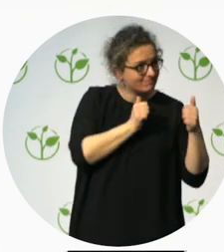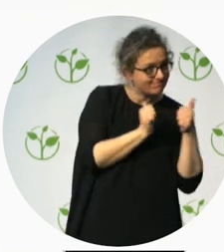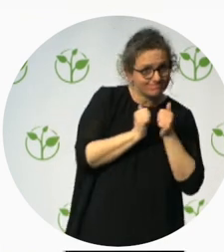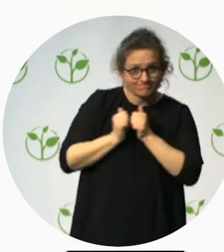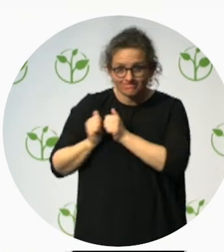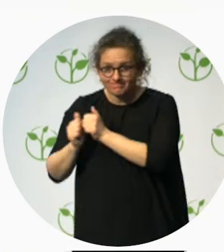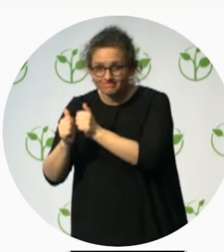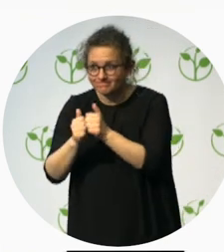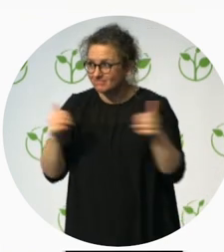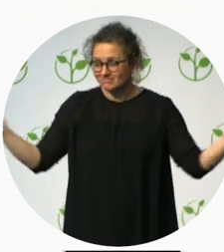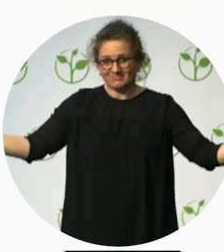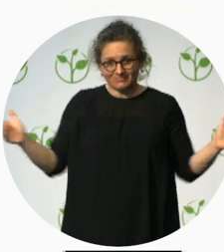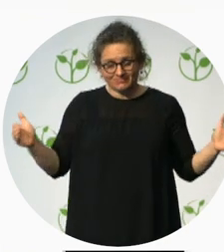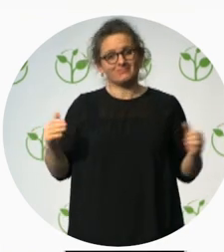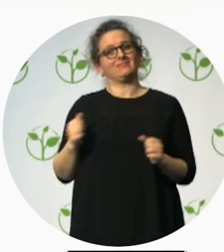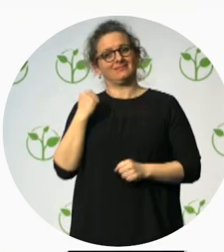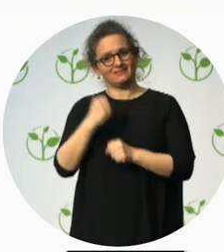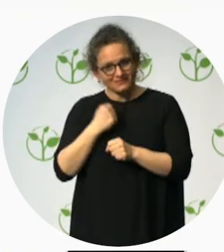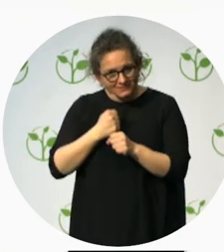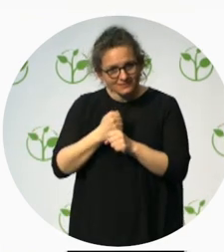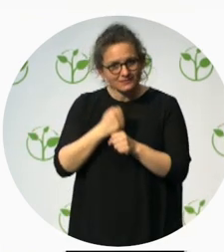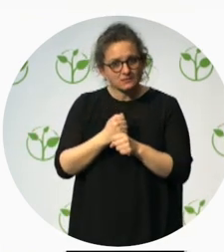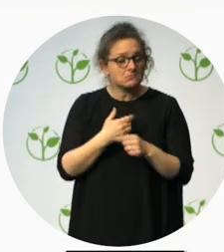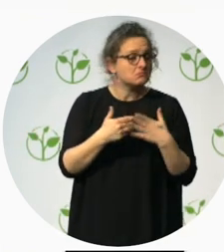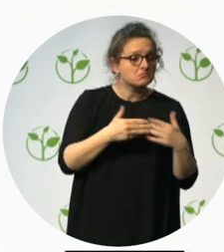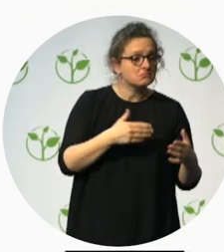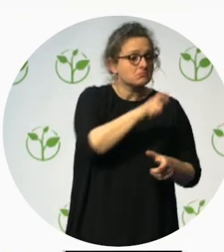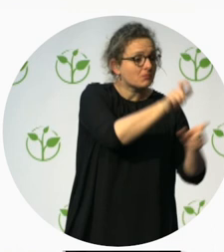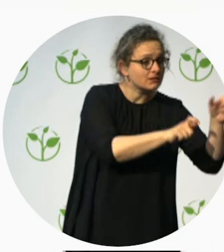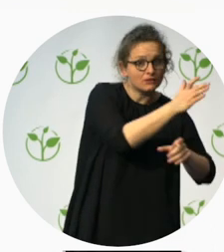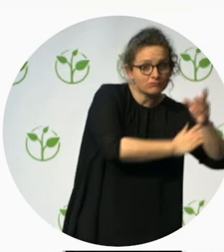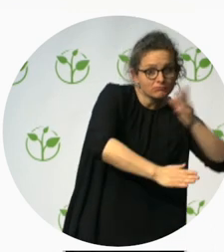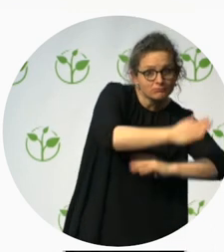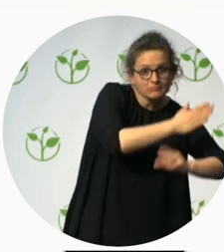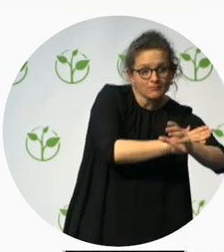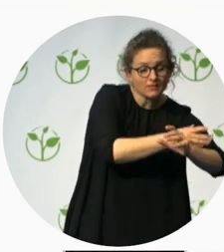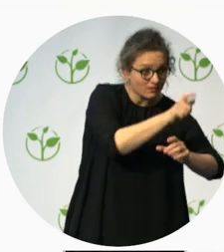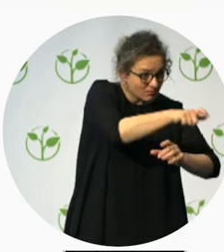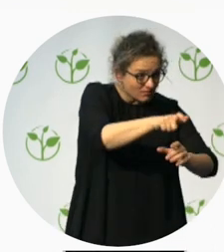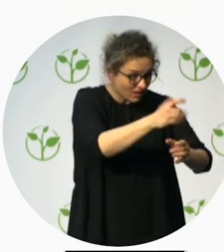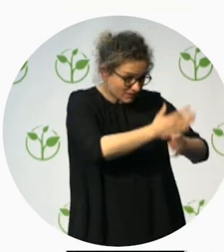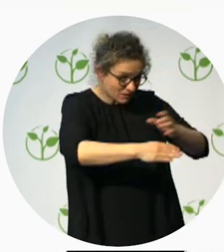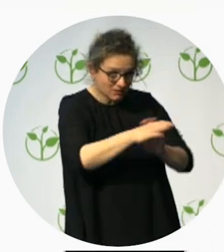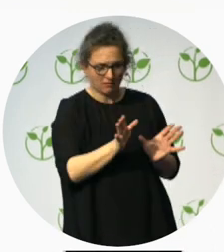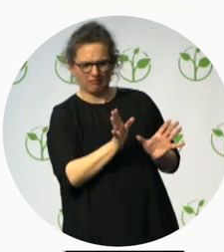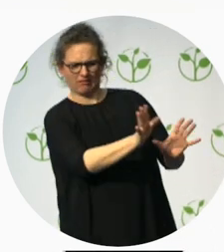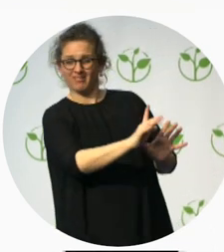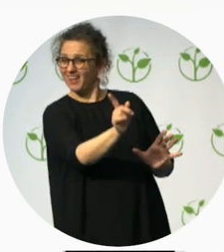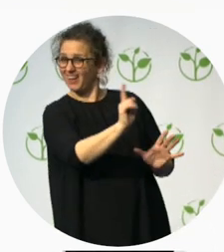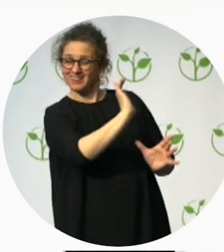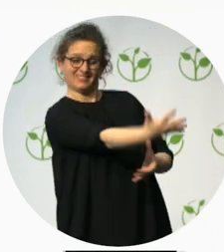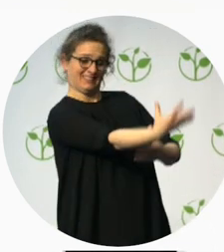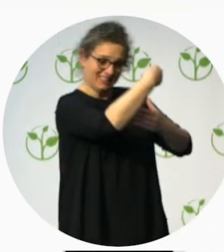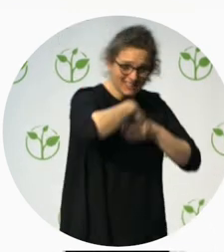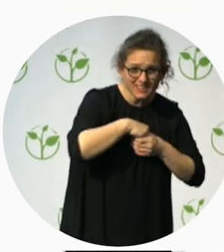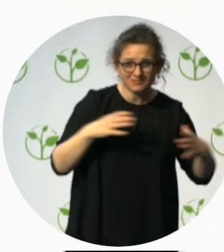By creating platforms for sharing innovative policies and practices just as the Zero Project is doing. I would